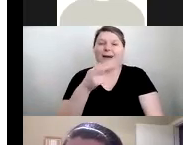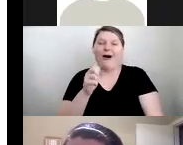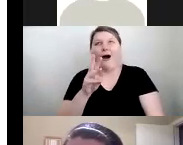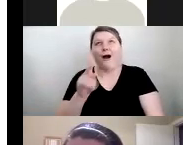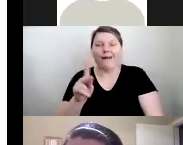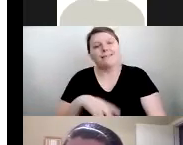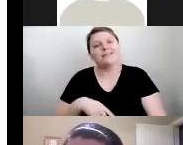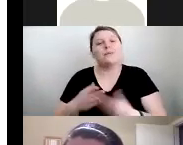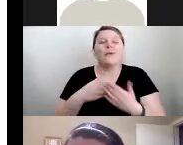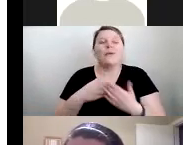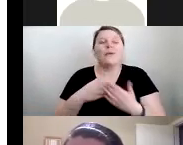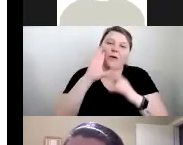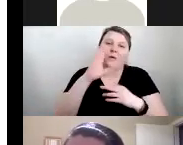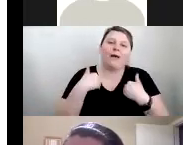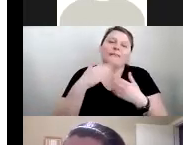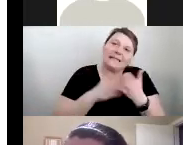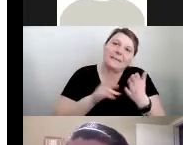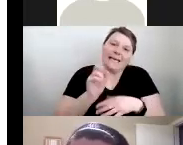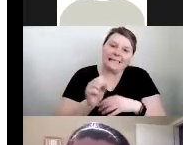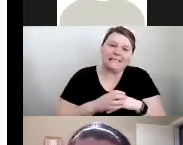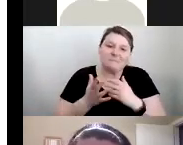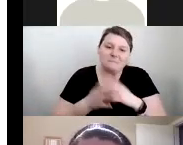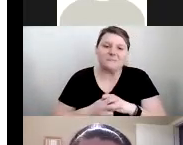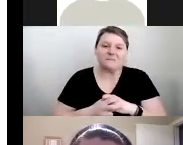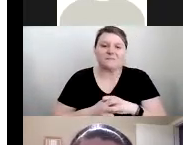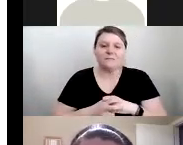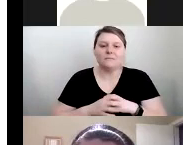hopefully we'll get some EIS officers in Kansas.